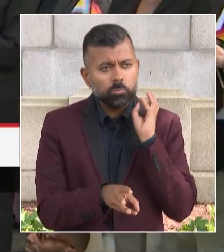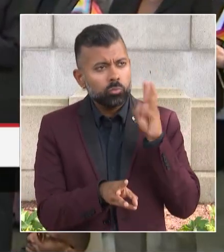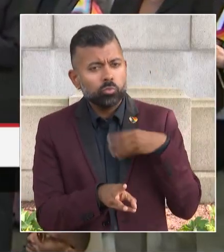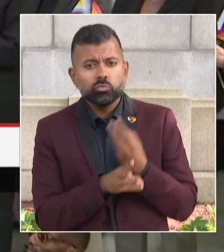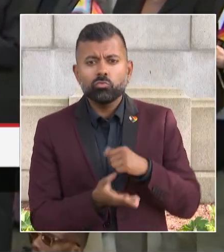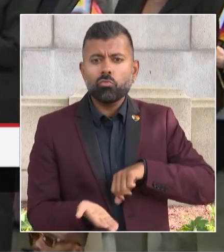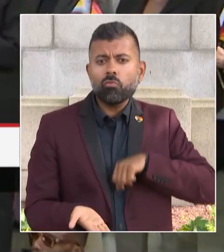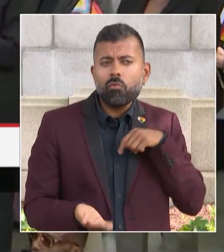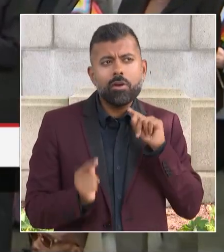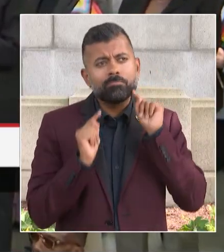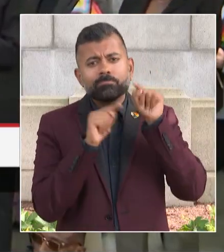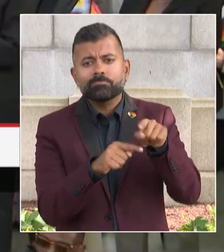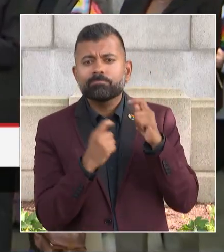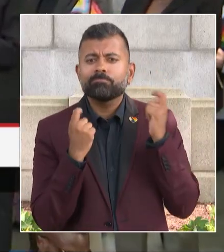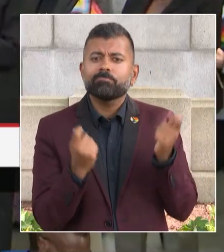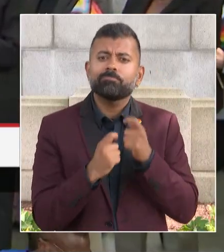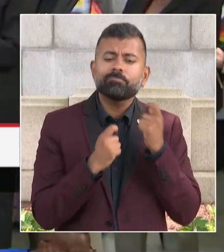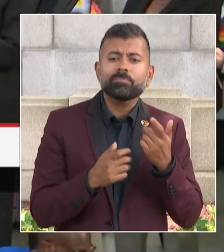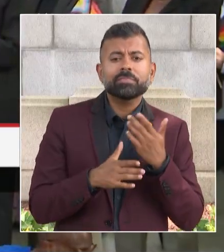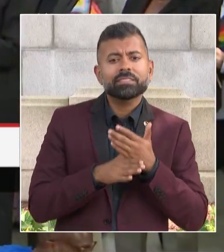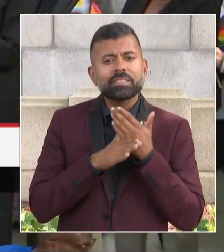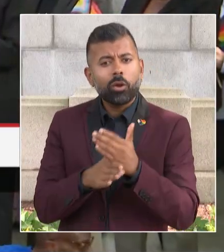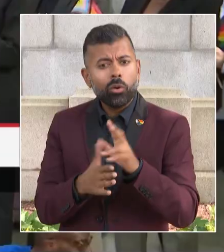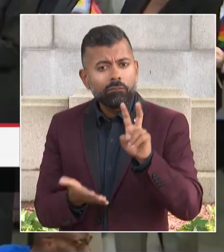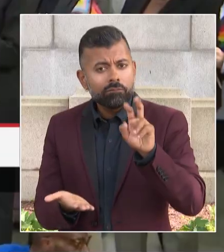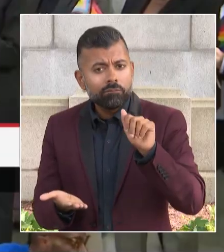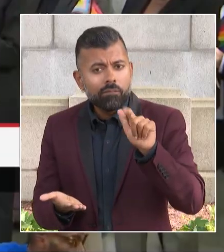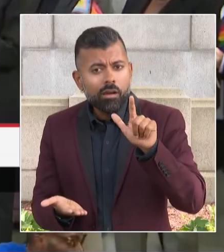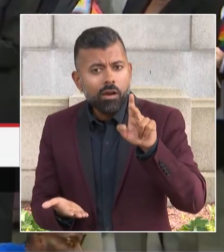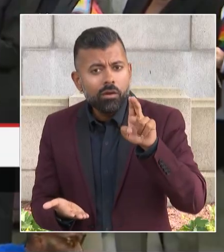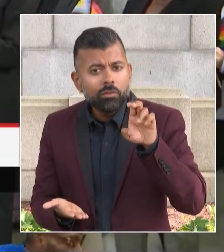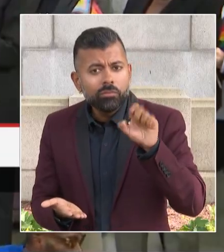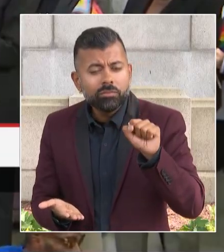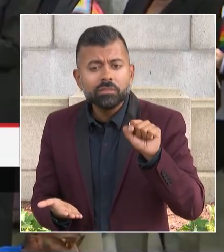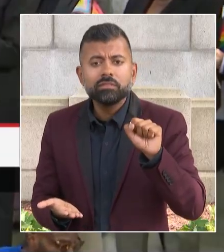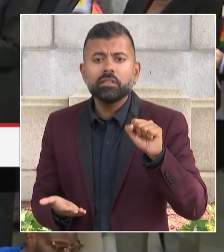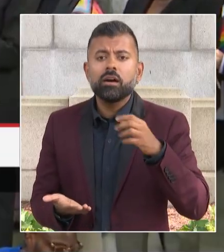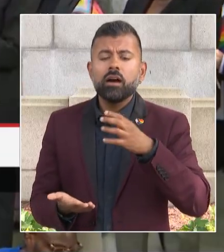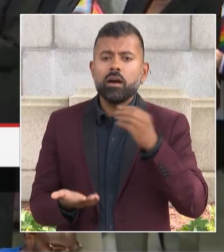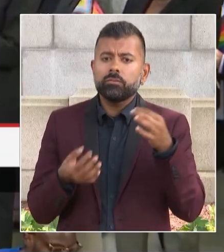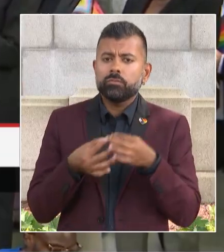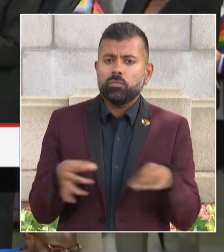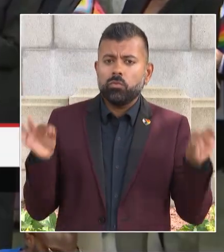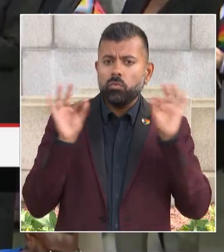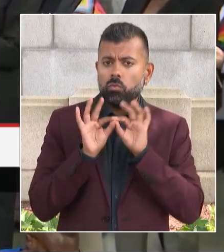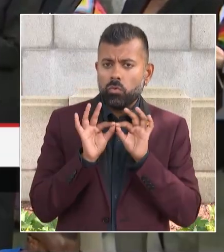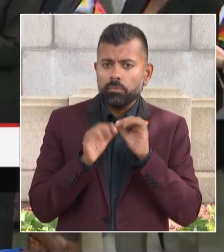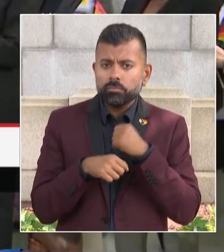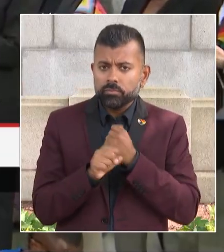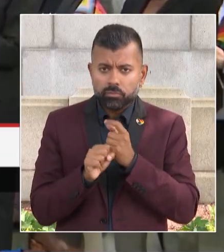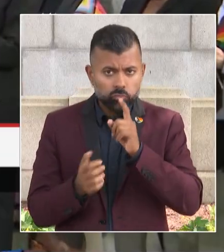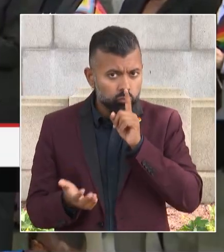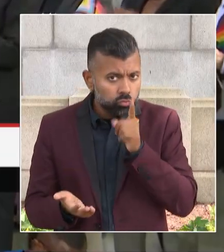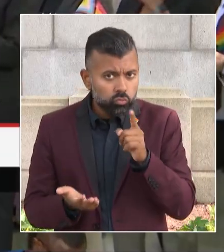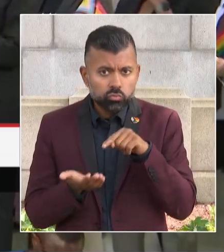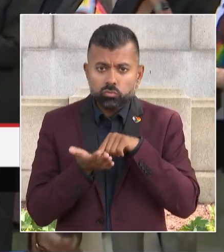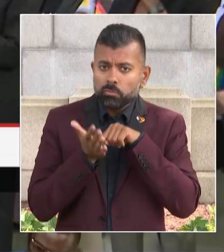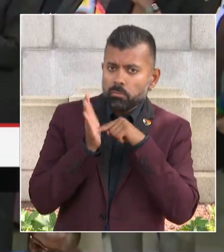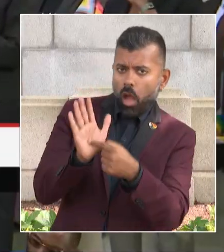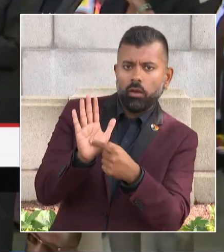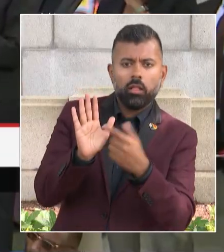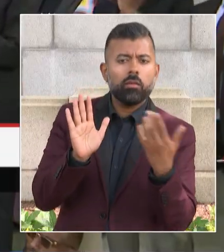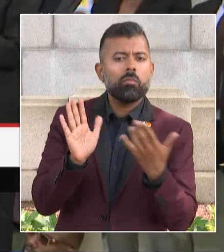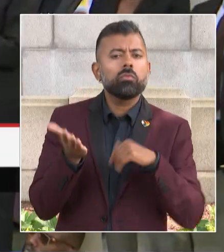share our values and have fun, but to ensure that we reflect all that pride means for those who are not here, for our